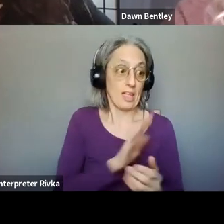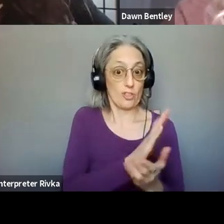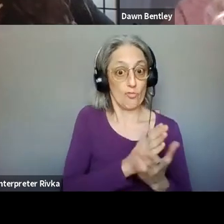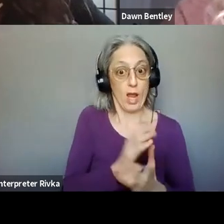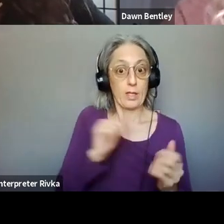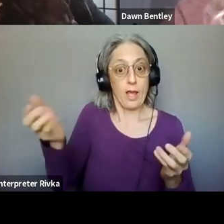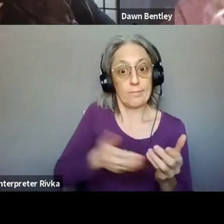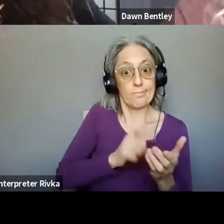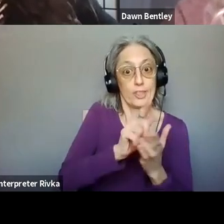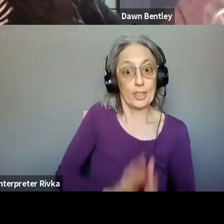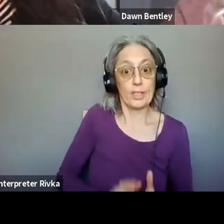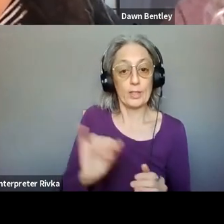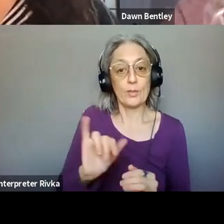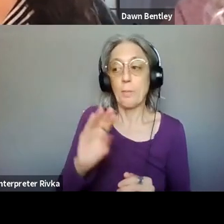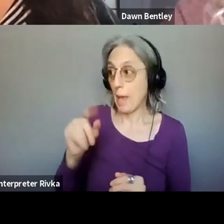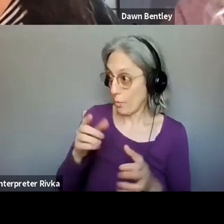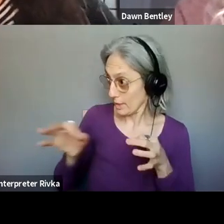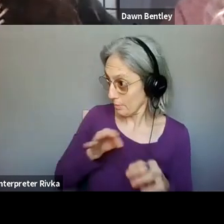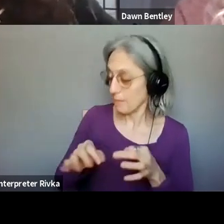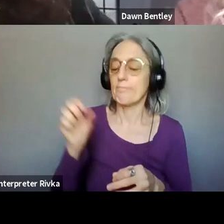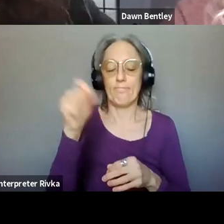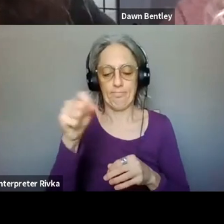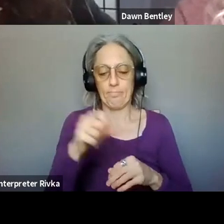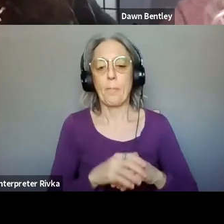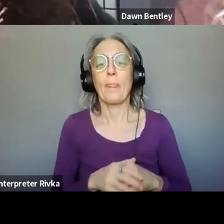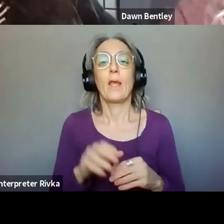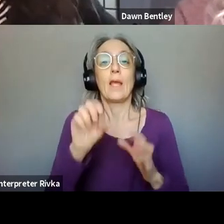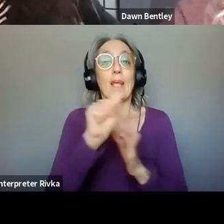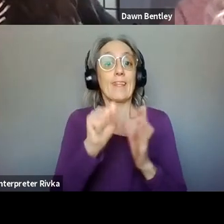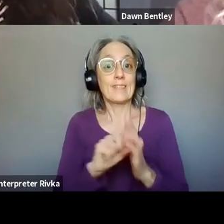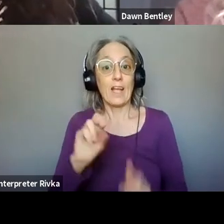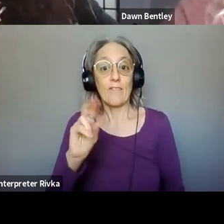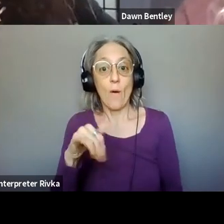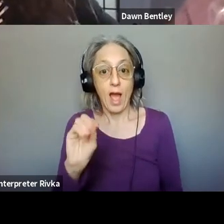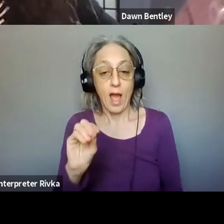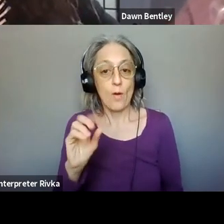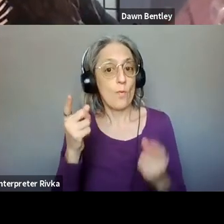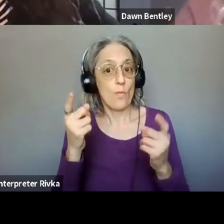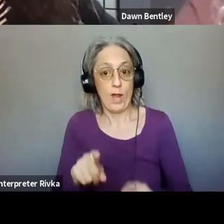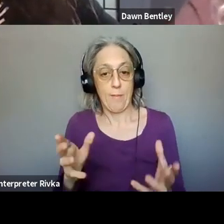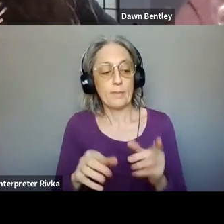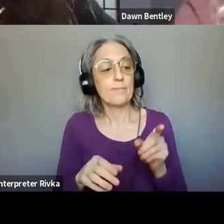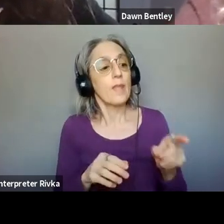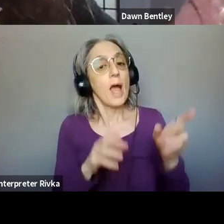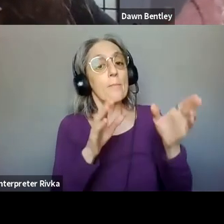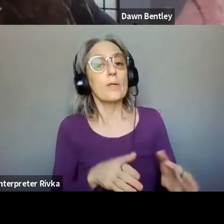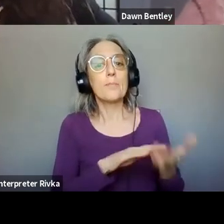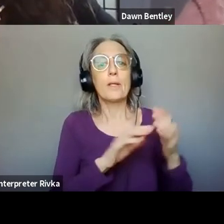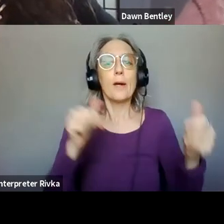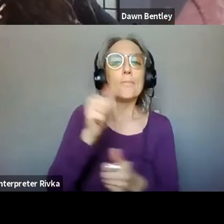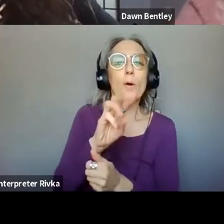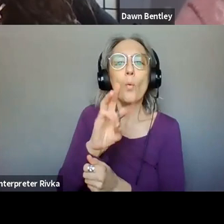into that a little bit. Yeah, absolutely. So in the state of Ohio, the person who is potentially becoming a ward of a